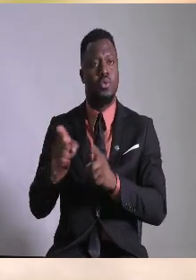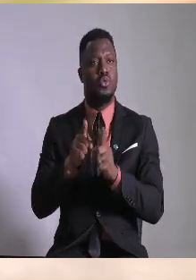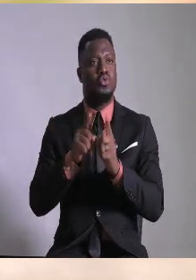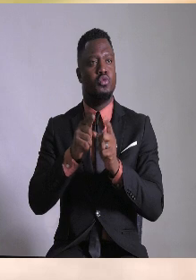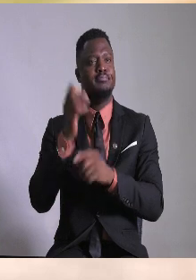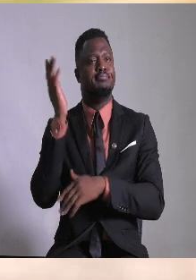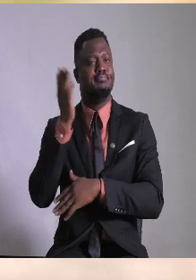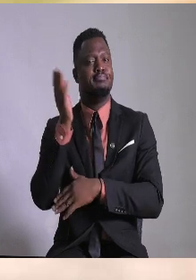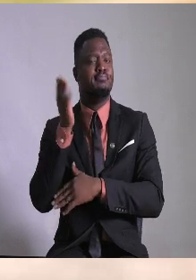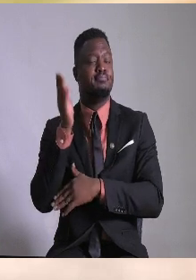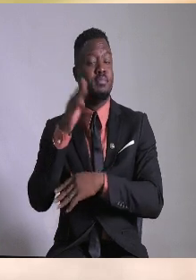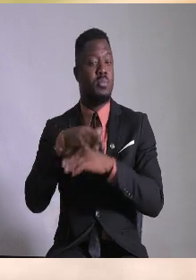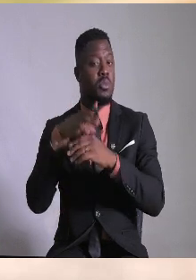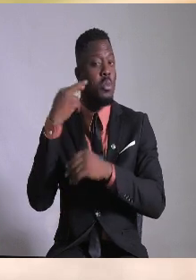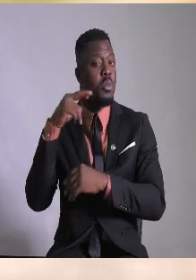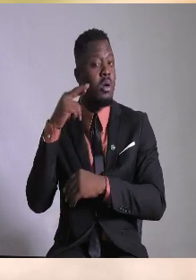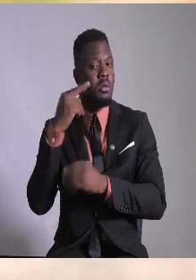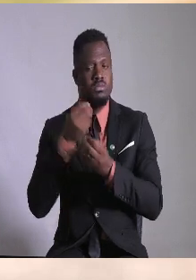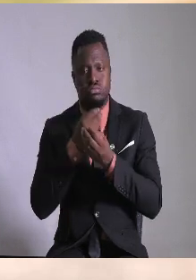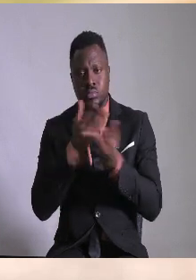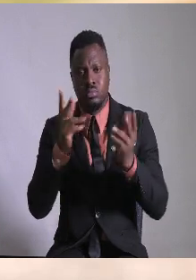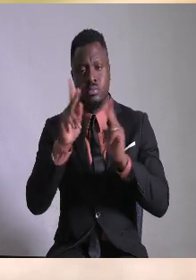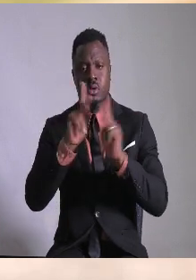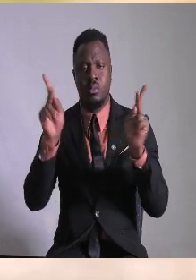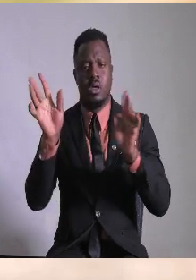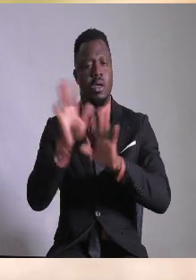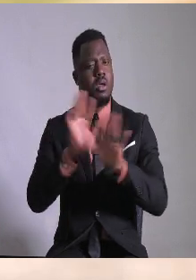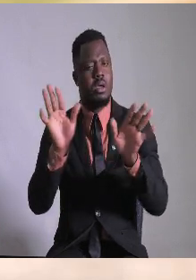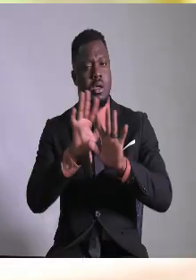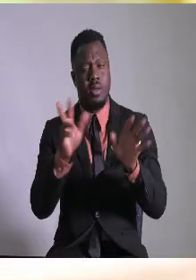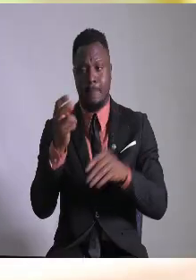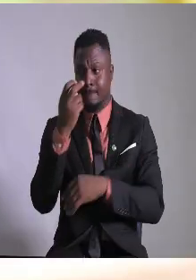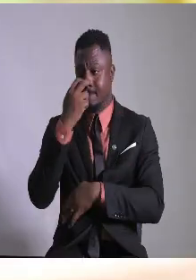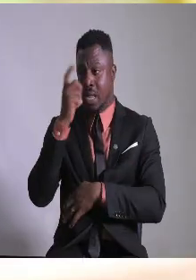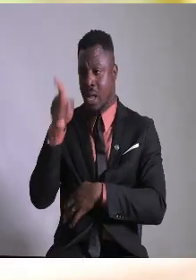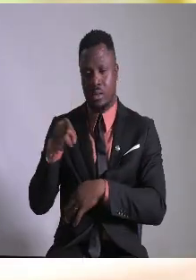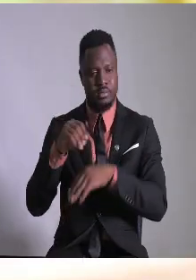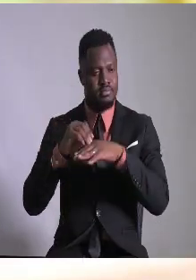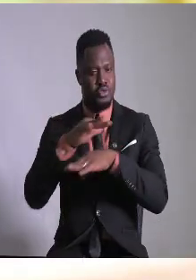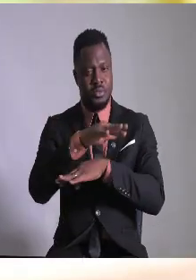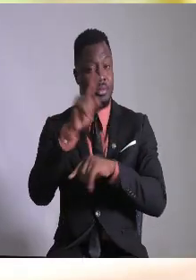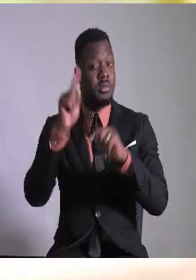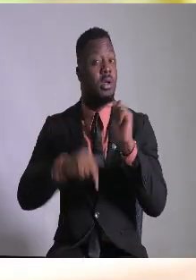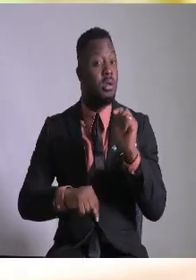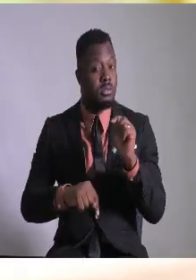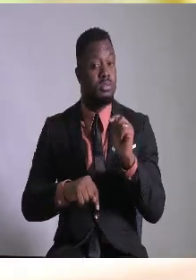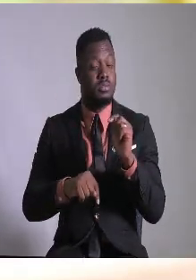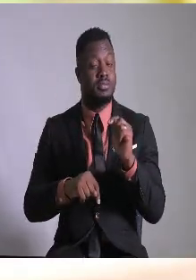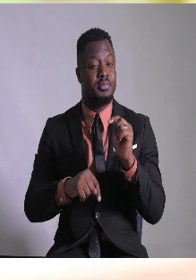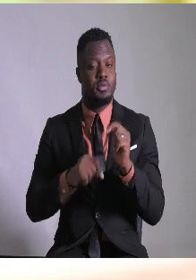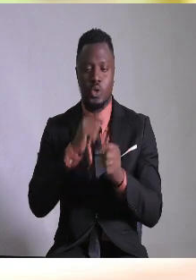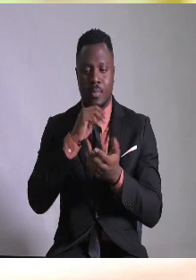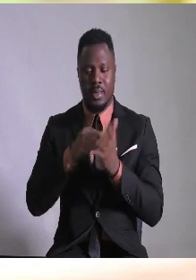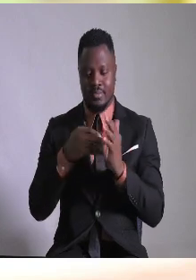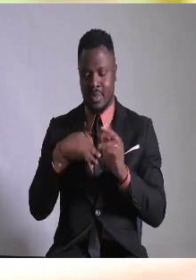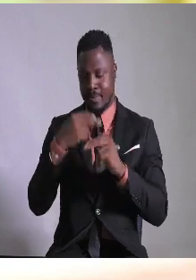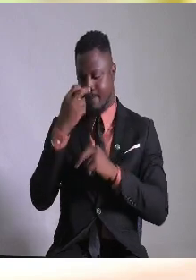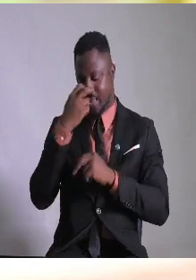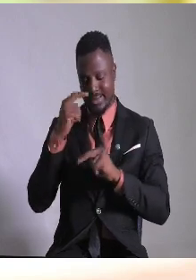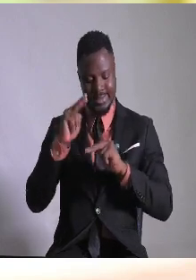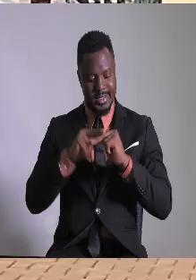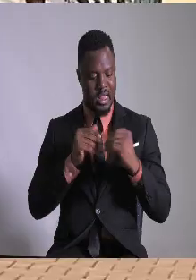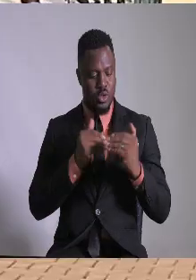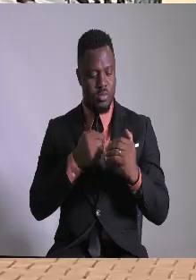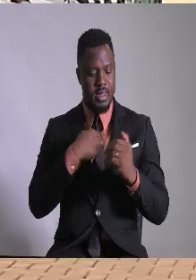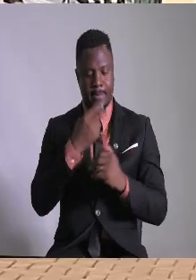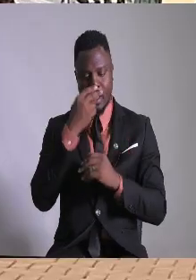also came and spoke on the radio and they told the public that no, if someone is blind and sit by that person, it doesn't mean you also become